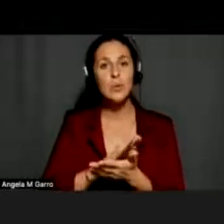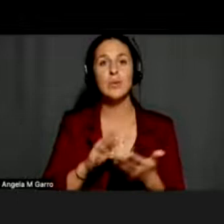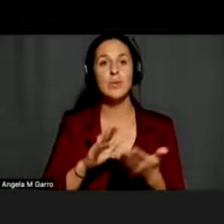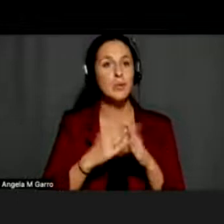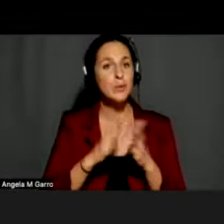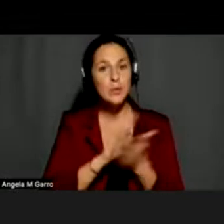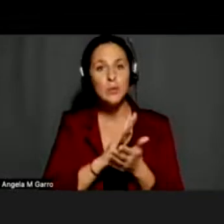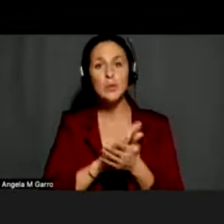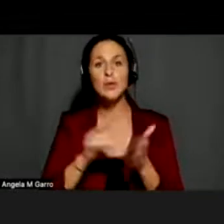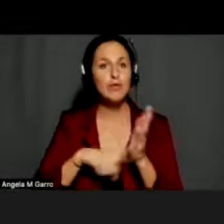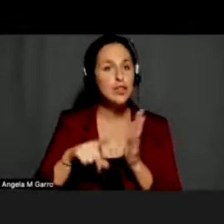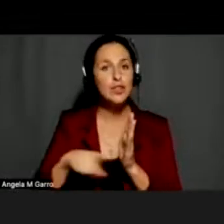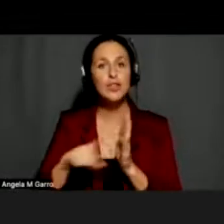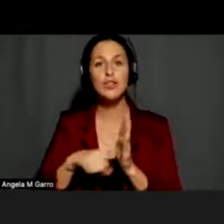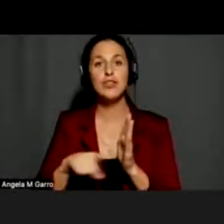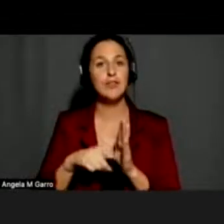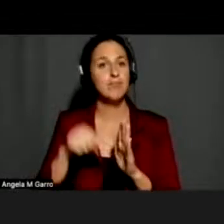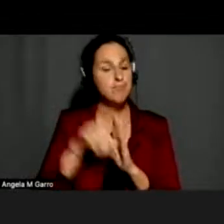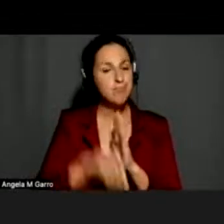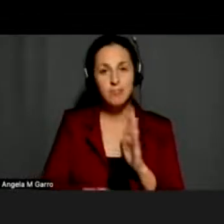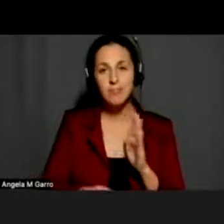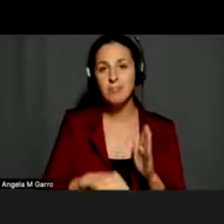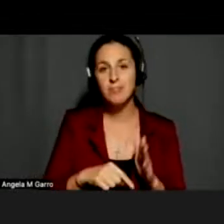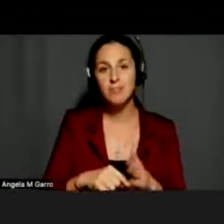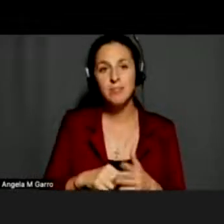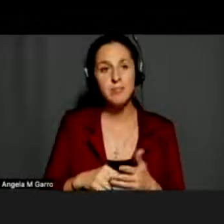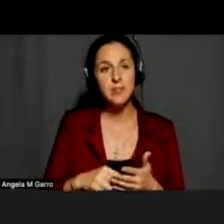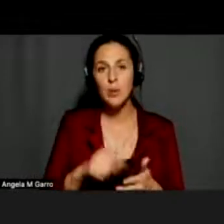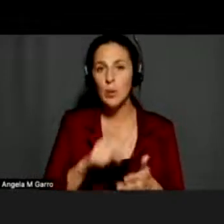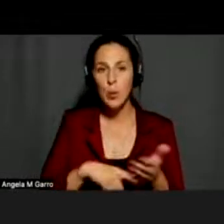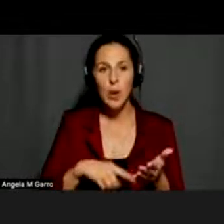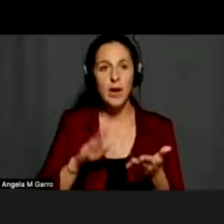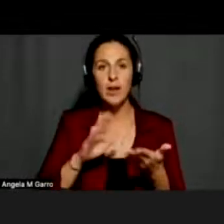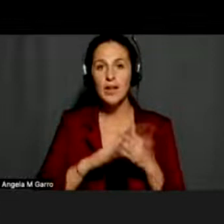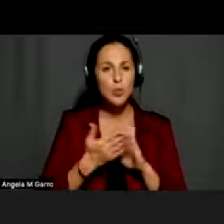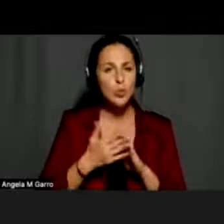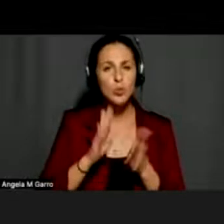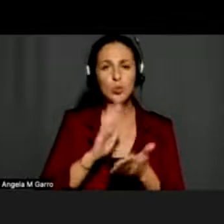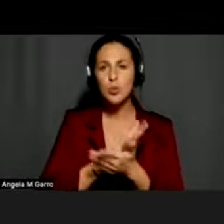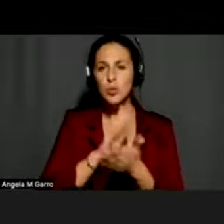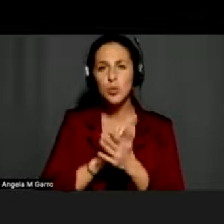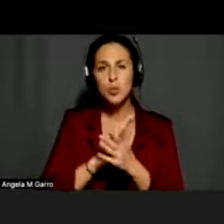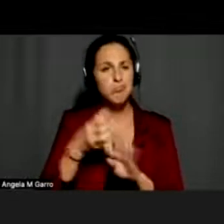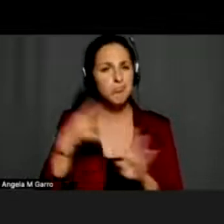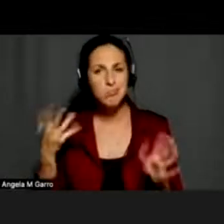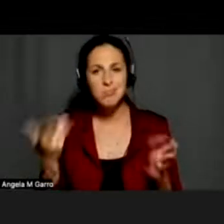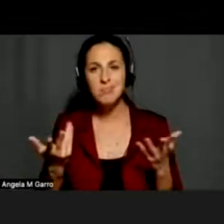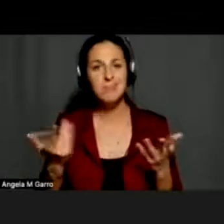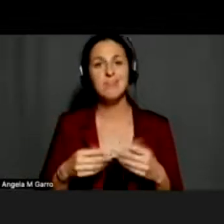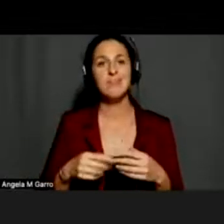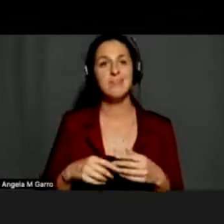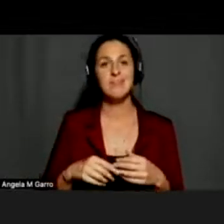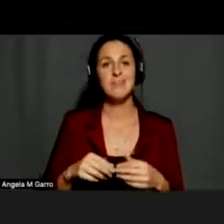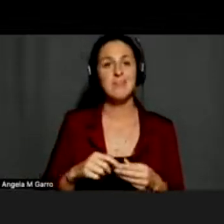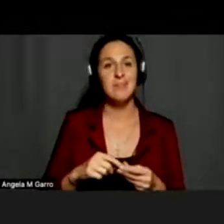and looking in depth at what a community school entails, I think it's high time